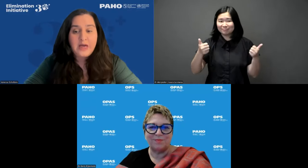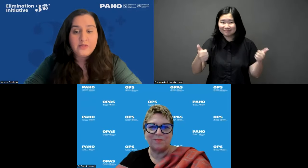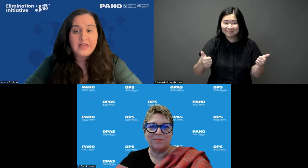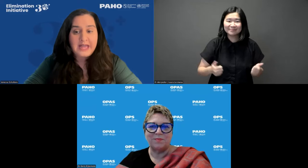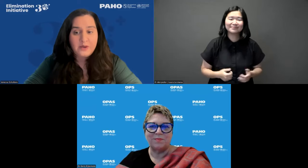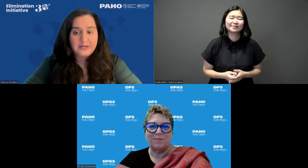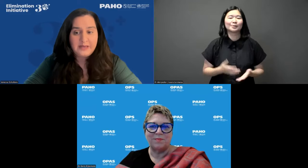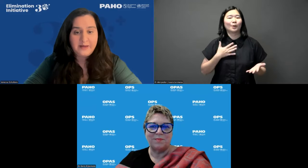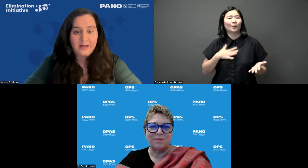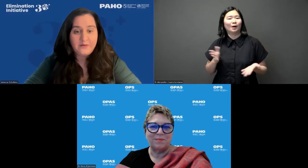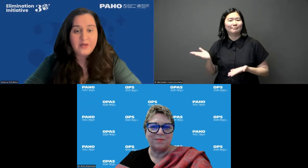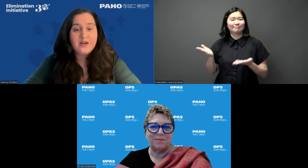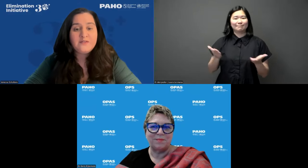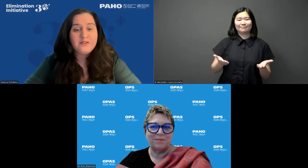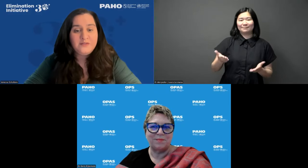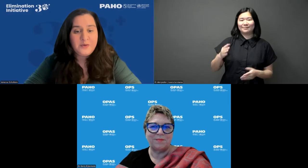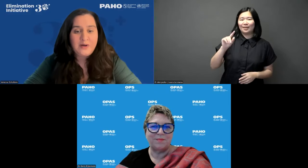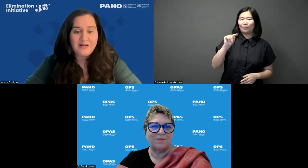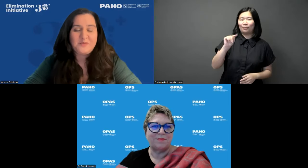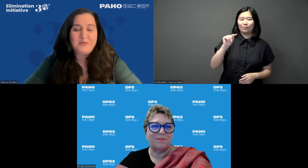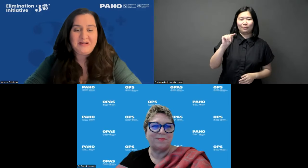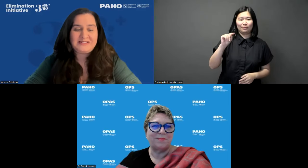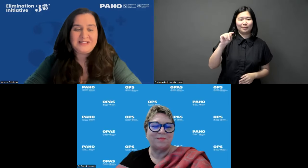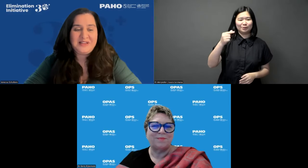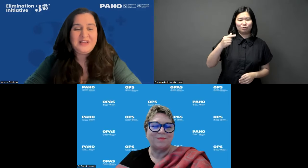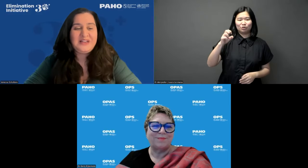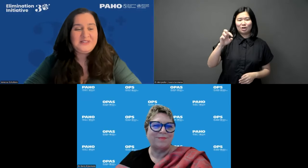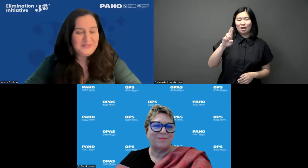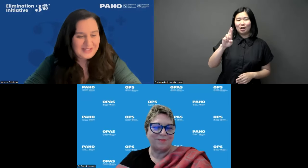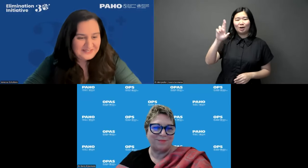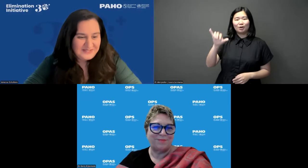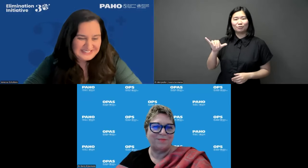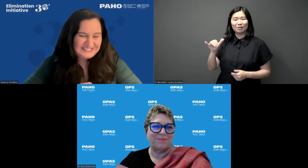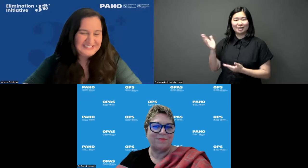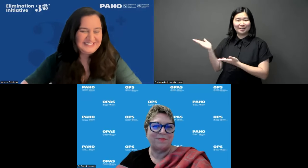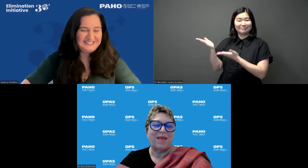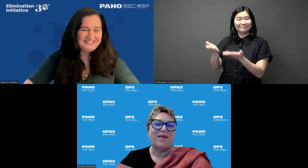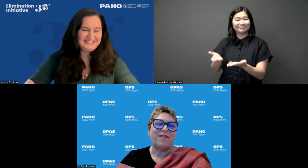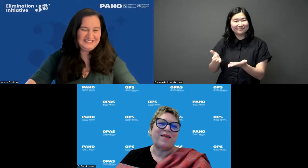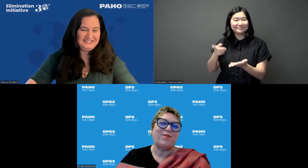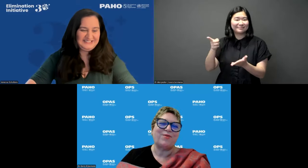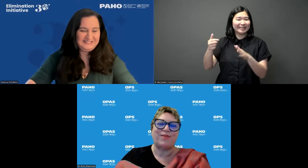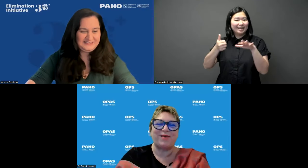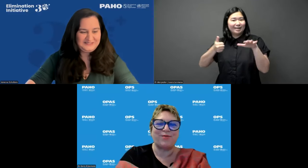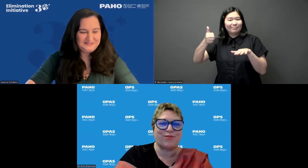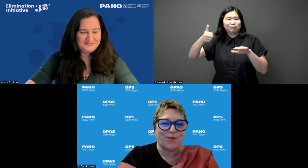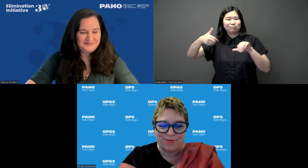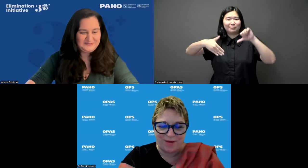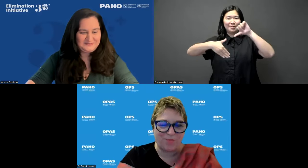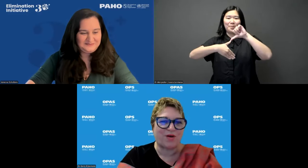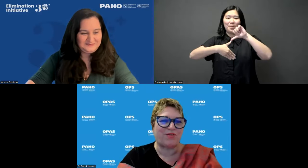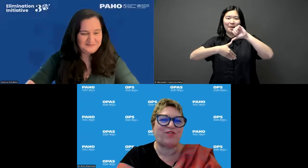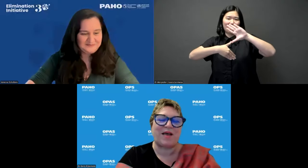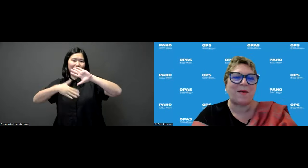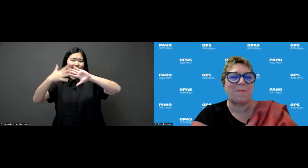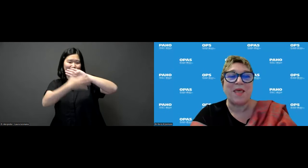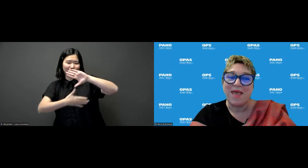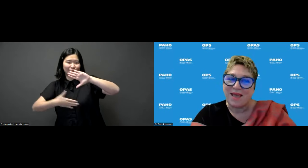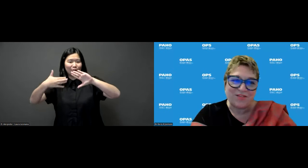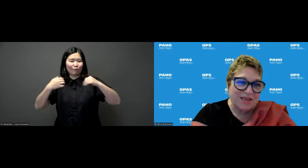for Health Equity at PAHO, for a few welcome remarks. Dr. Eichmanns. Thank you. Thank you so very